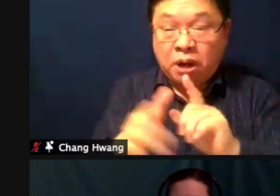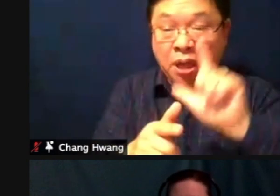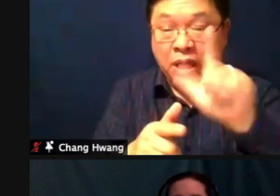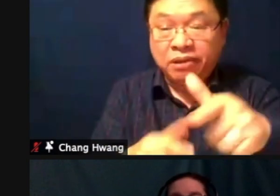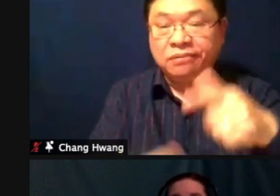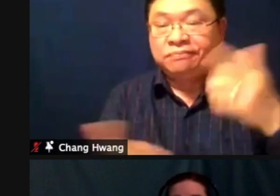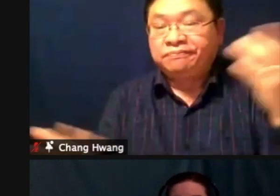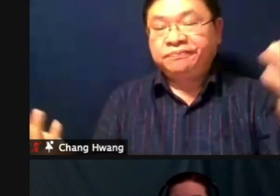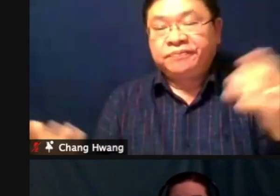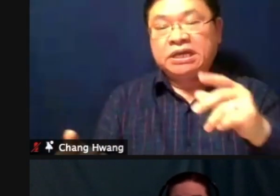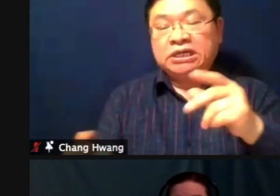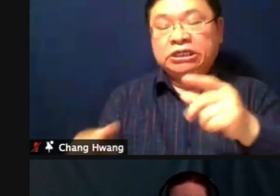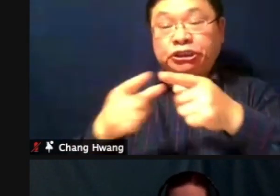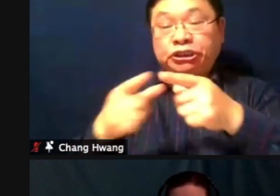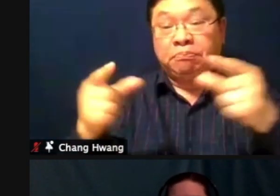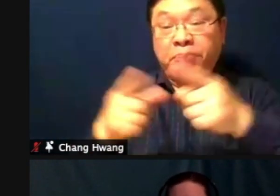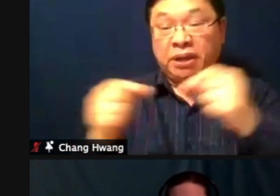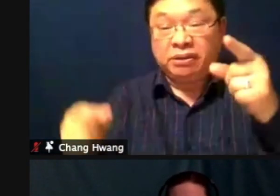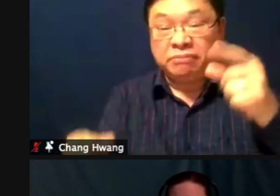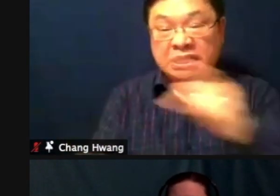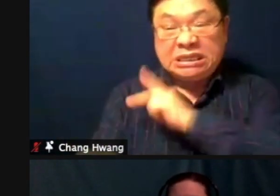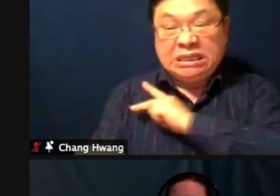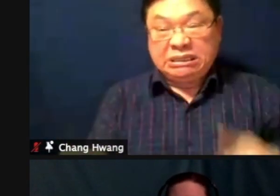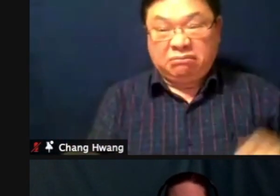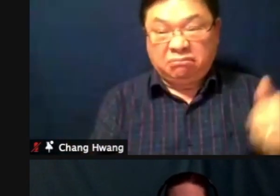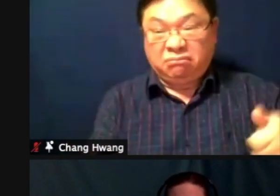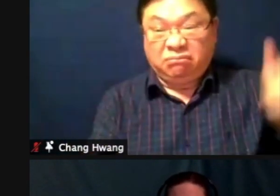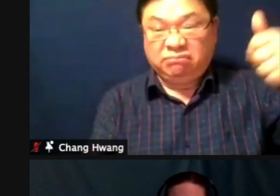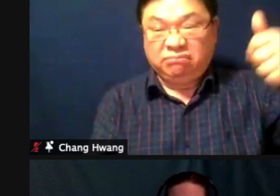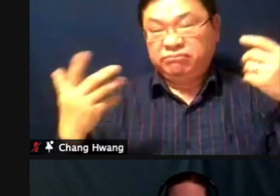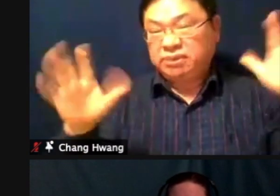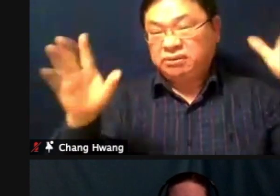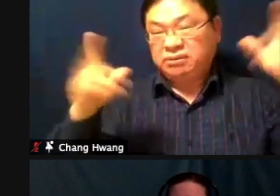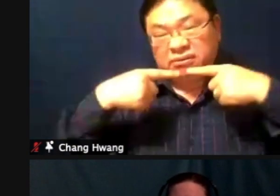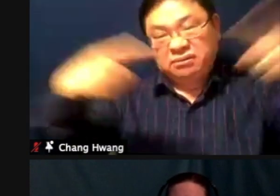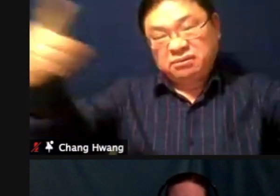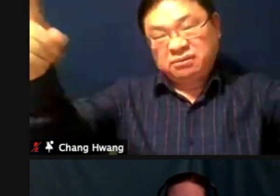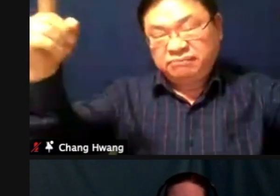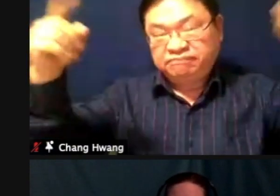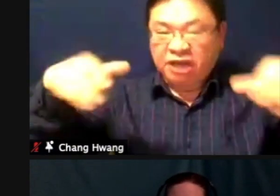So when Japan dropped those bombs, later on,